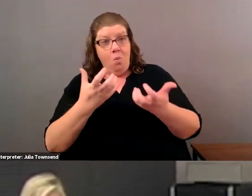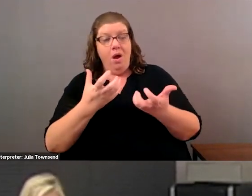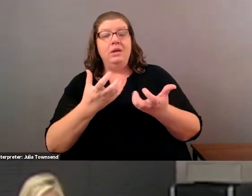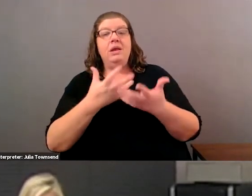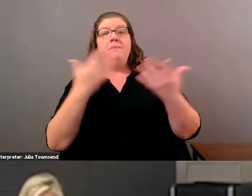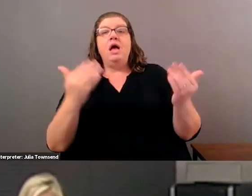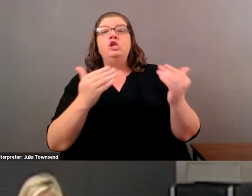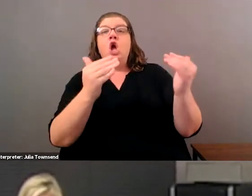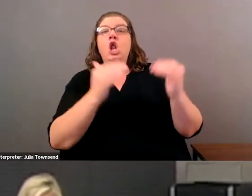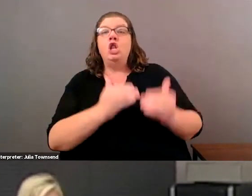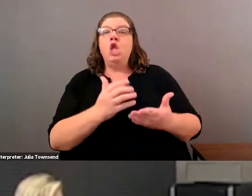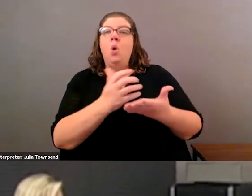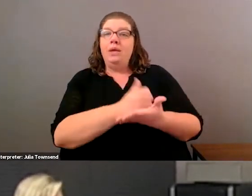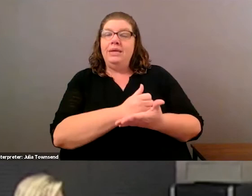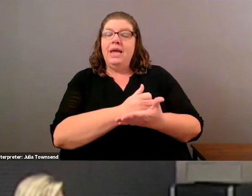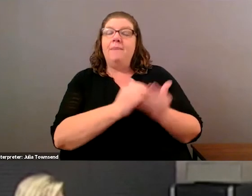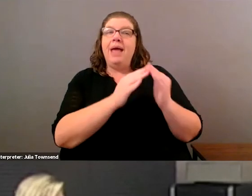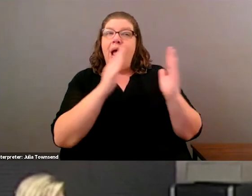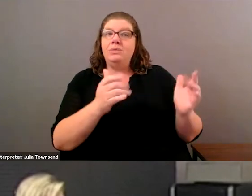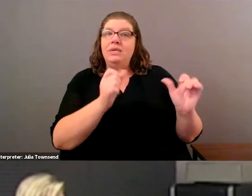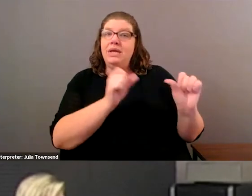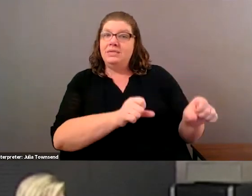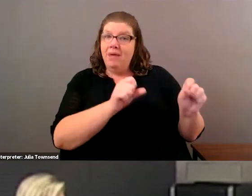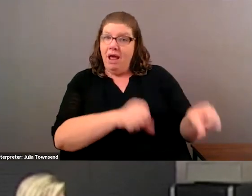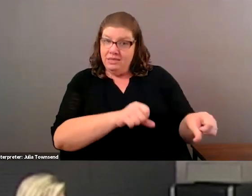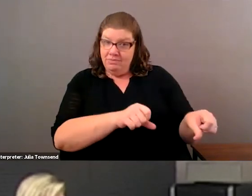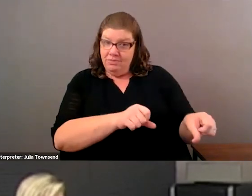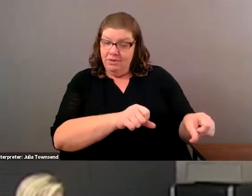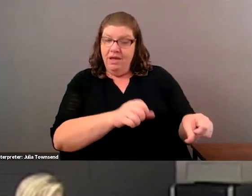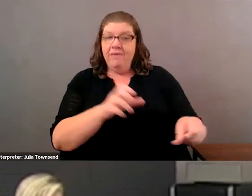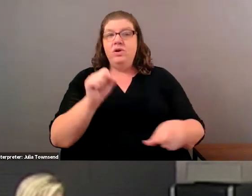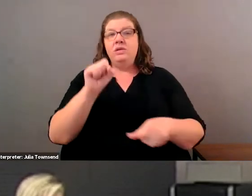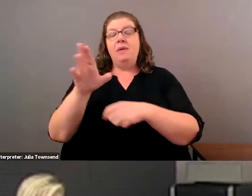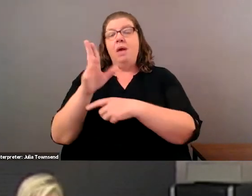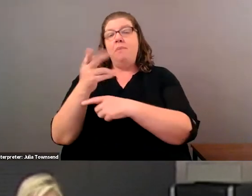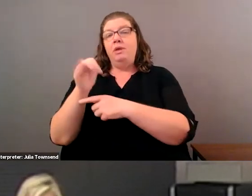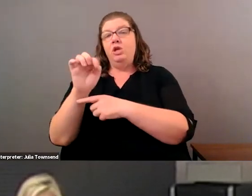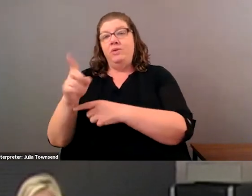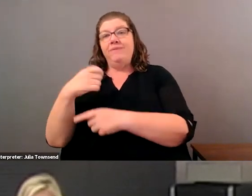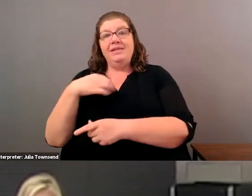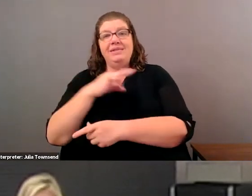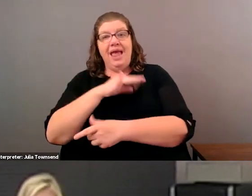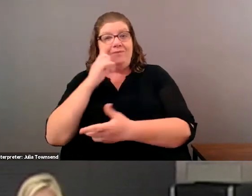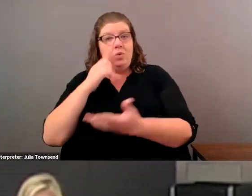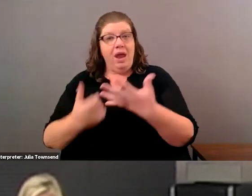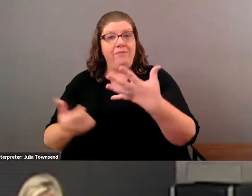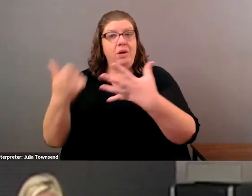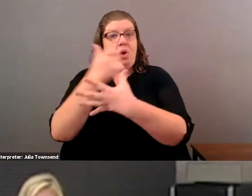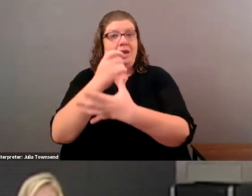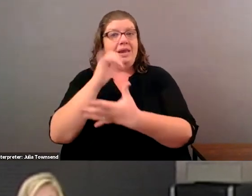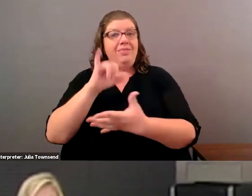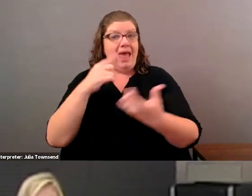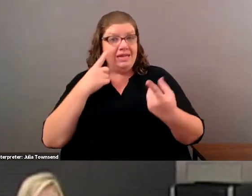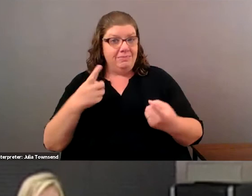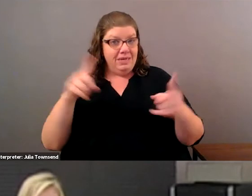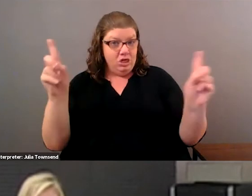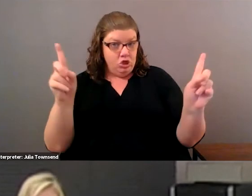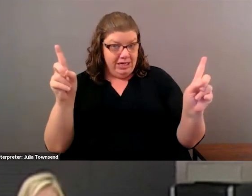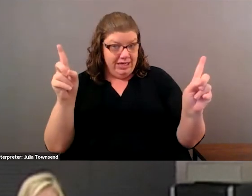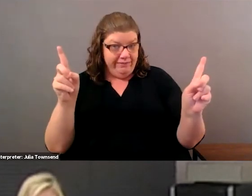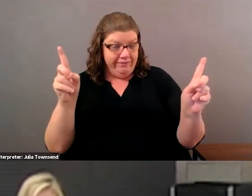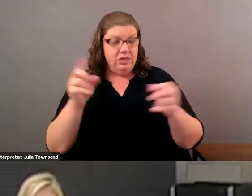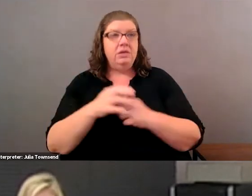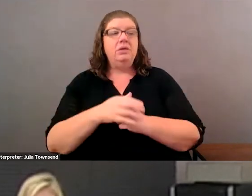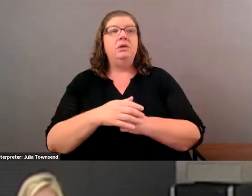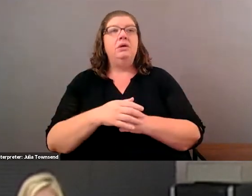low-income housing as possible, and for our Santa Barbara Unified staff to have priority, and that has been achieved. We'll still